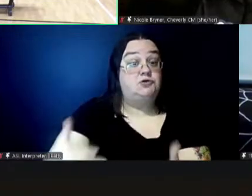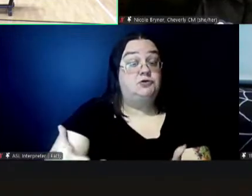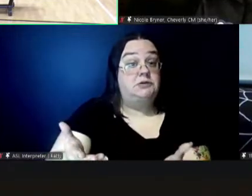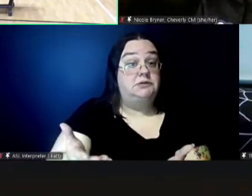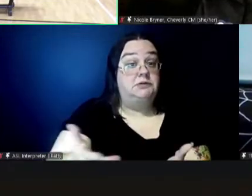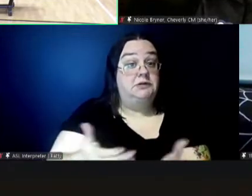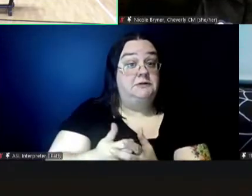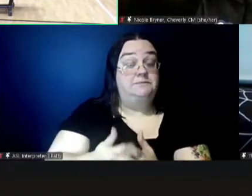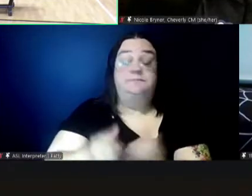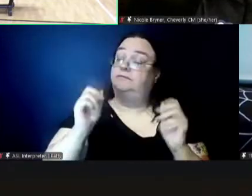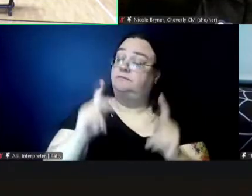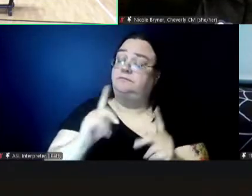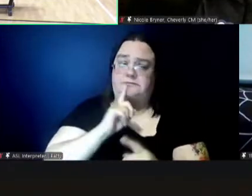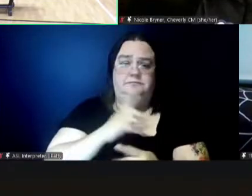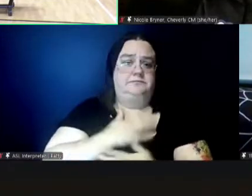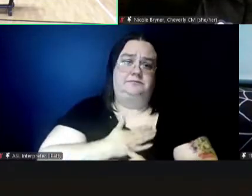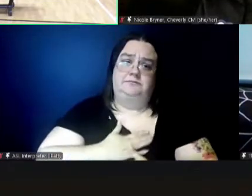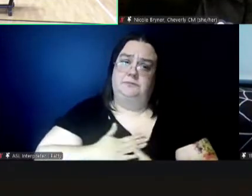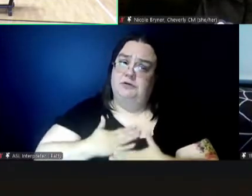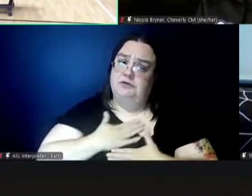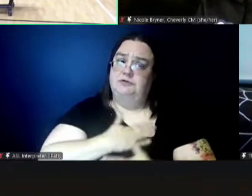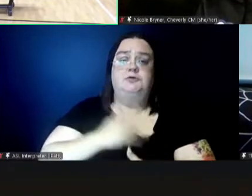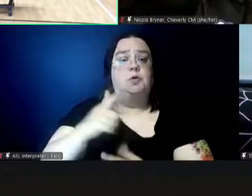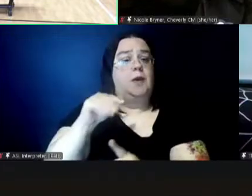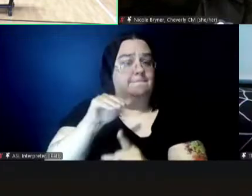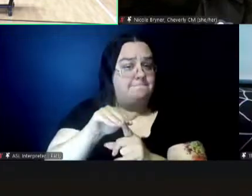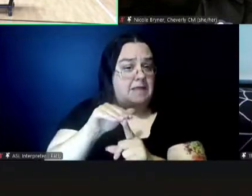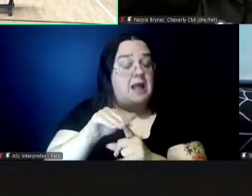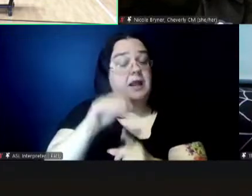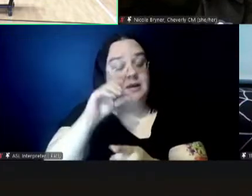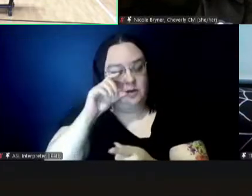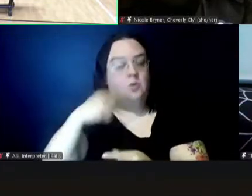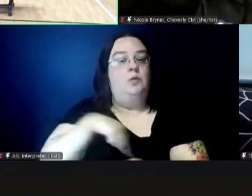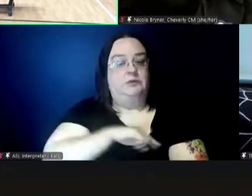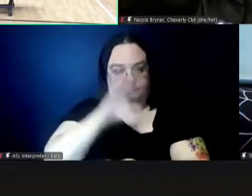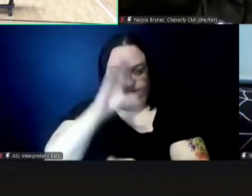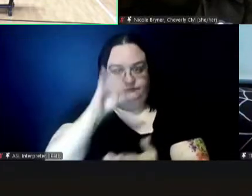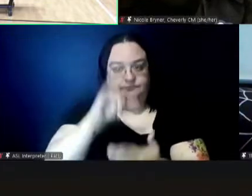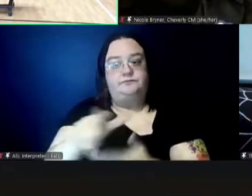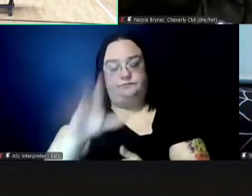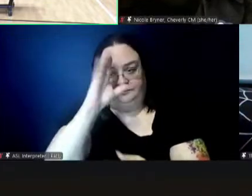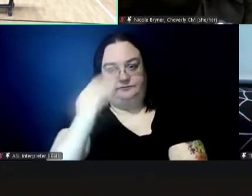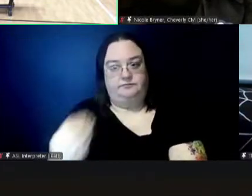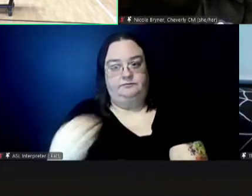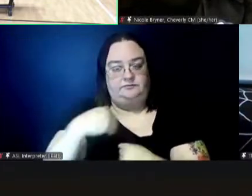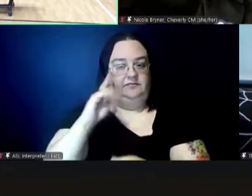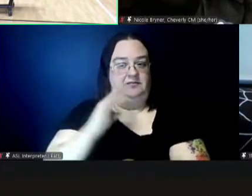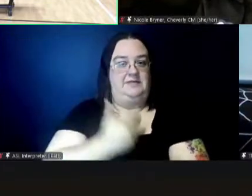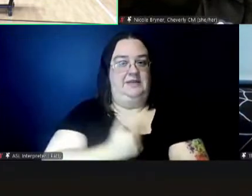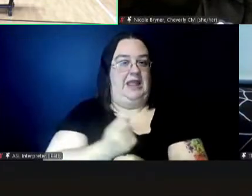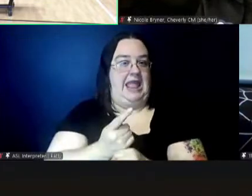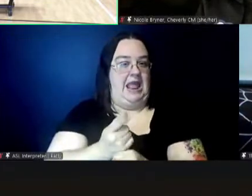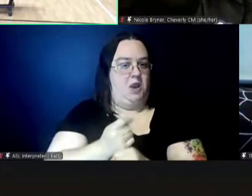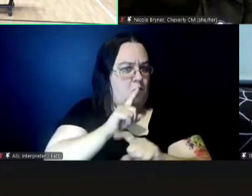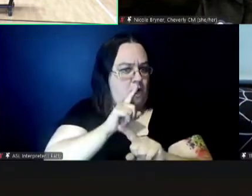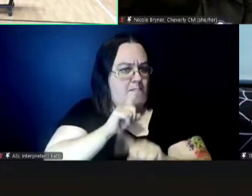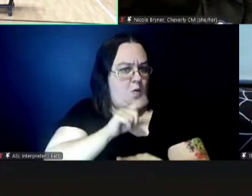All right, we appreciate the reminders that we know you will be giving us for our annual reporting, which I think is